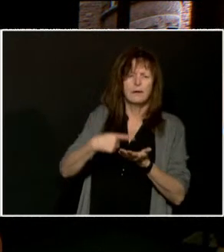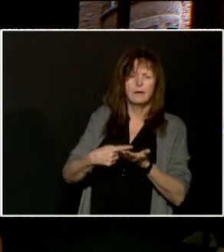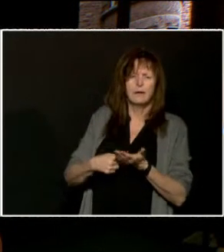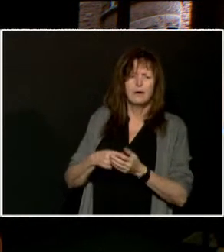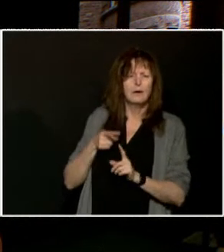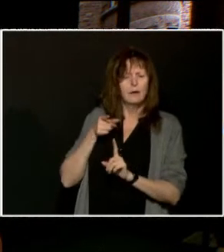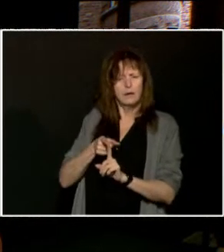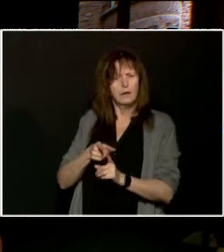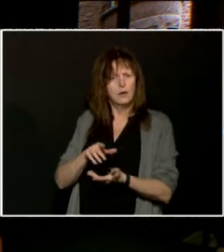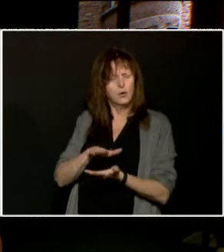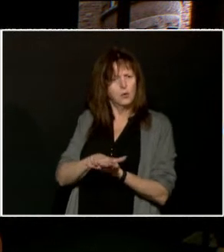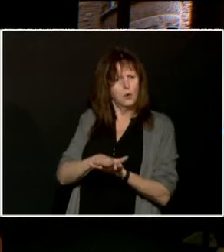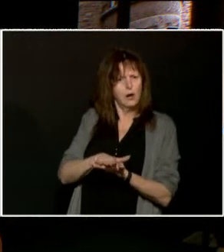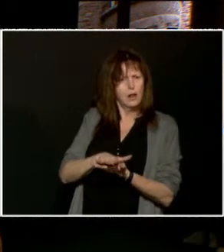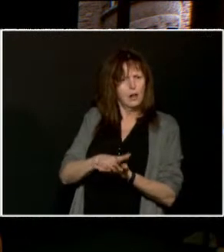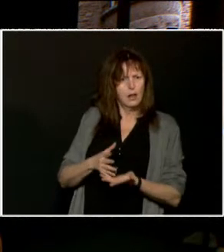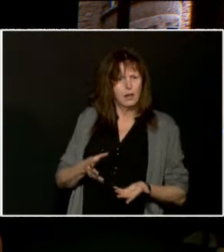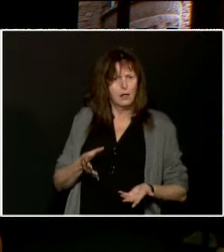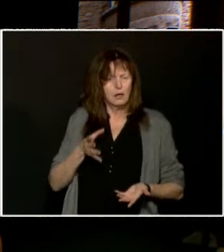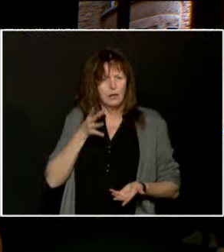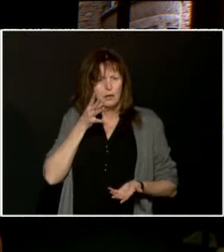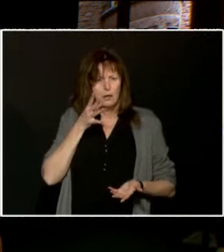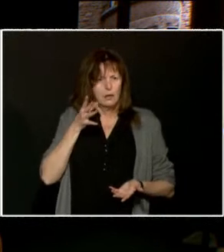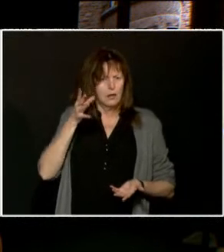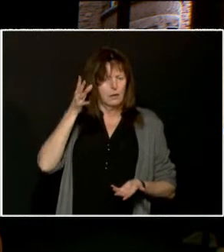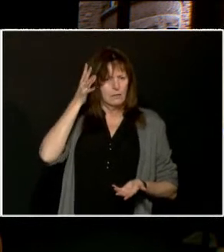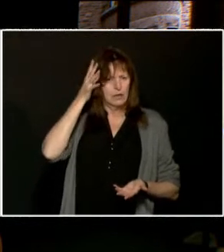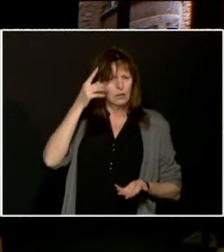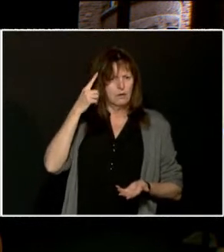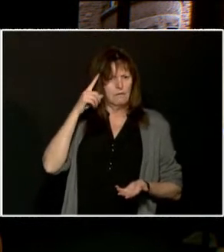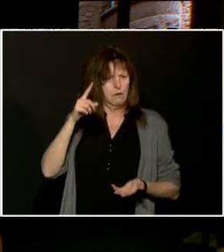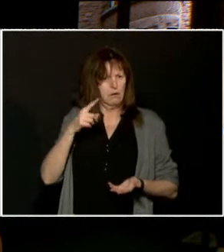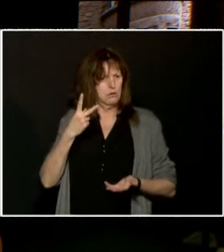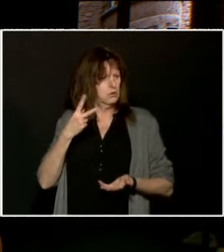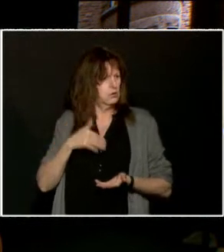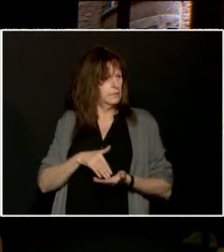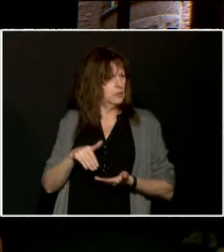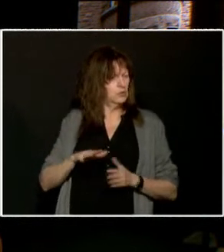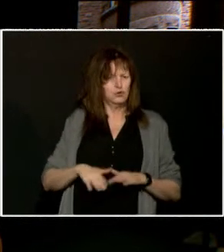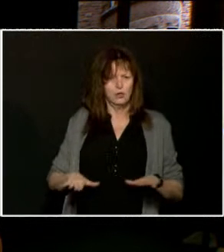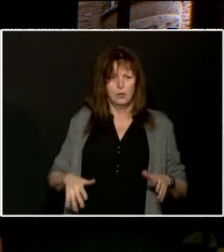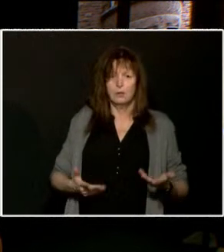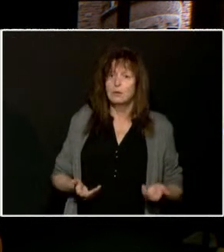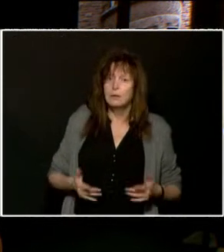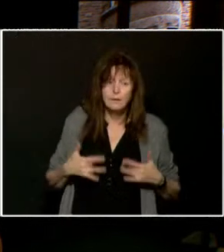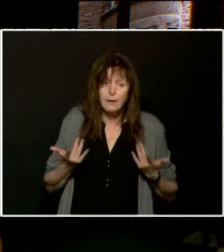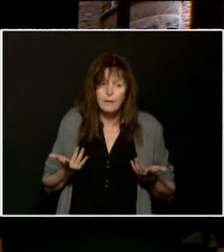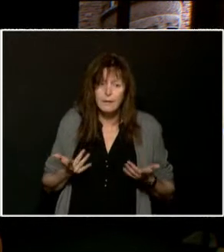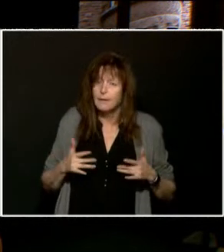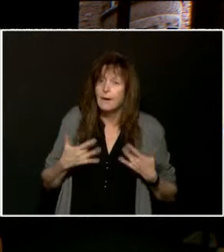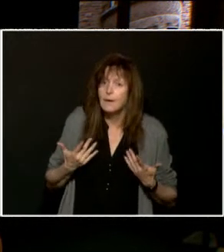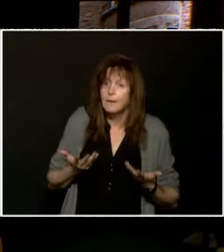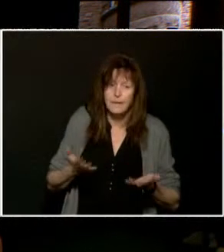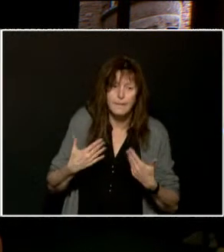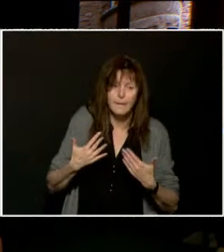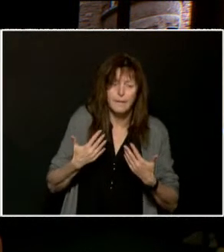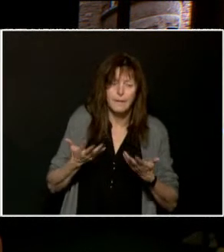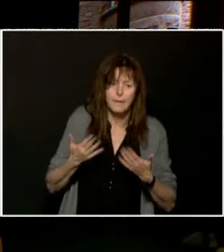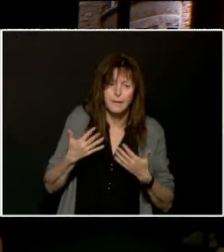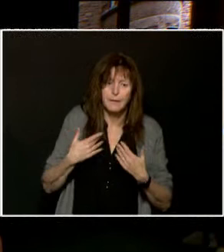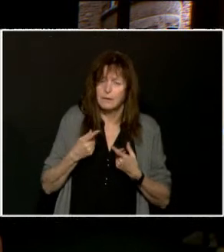2 million children would anxiously like to know more information. Are you recommending that schools open in